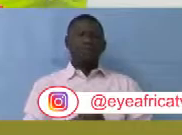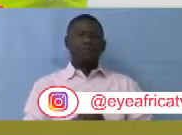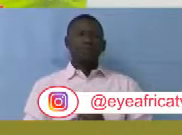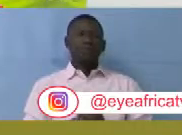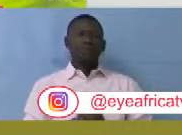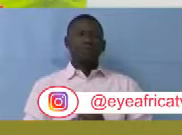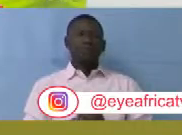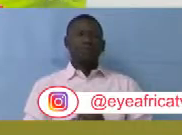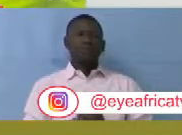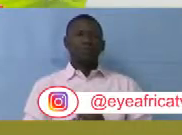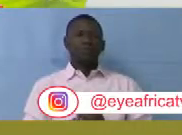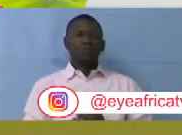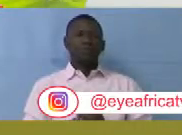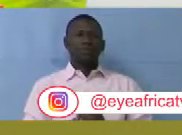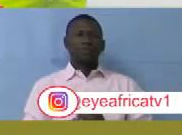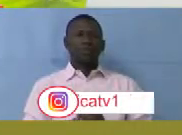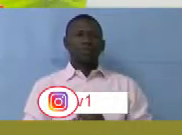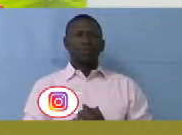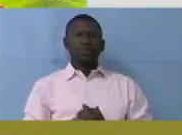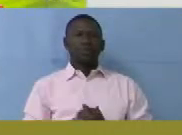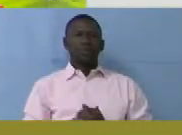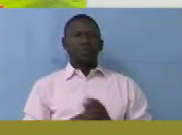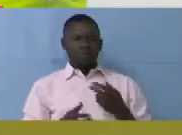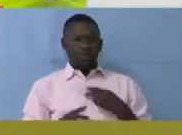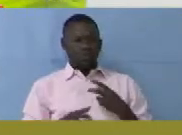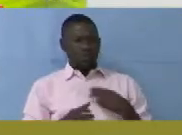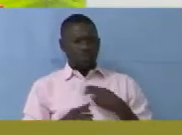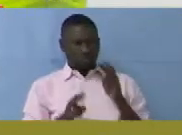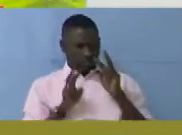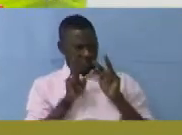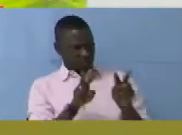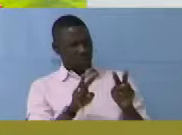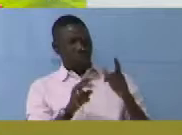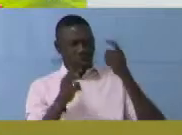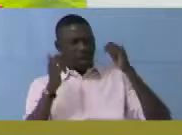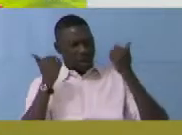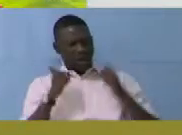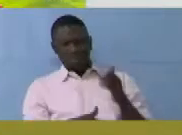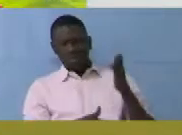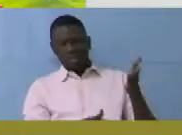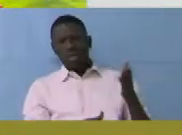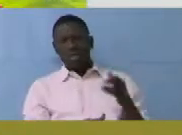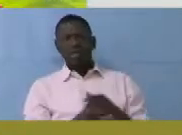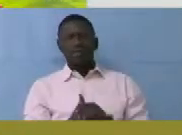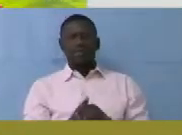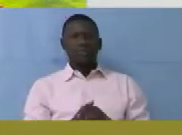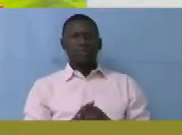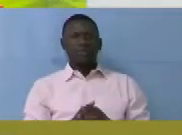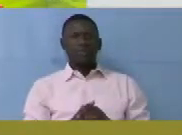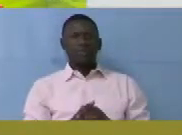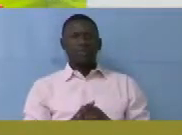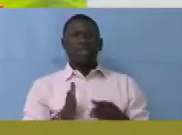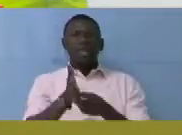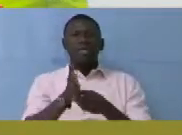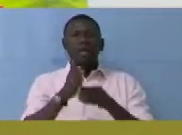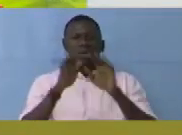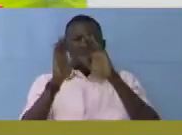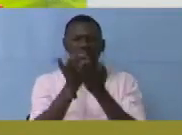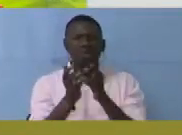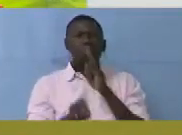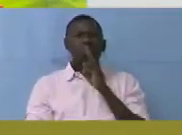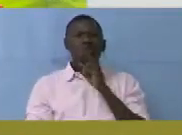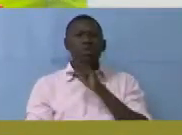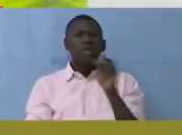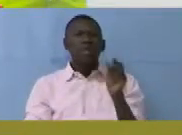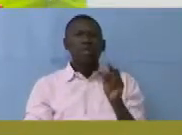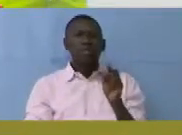ndaraje to see what was happening there. Pro salon mune be keri woto falan. Who was he? Jumala wotino. Keba sise at the time. Keba sise